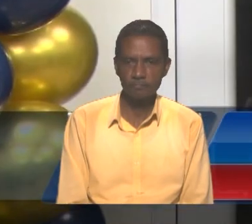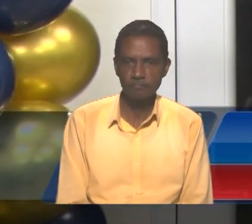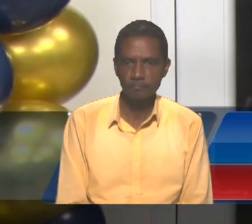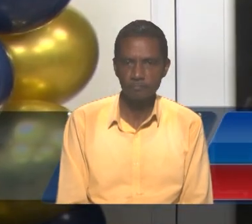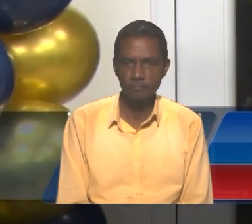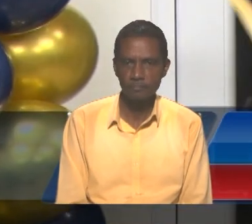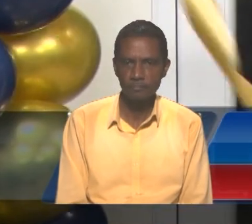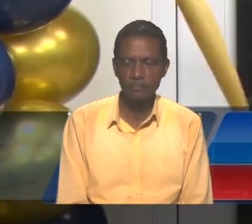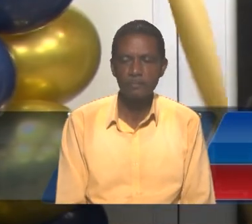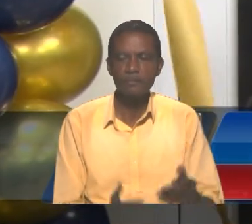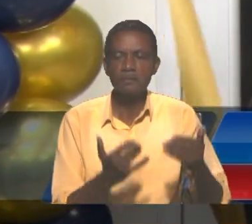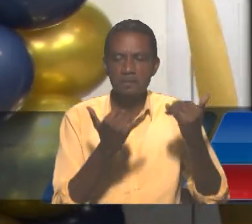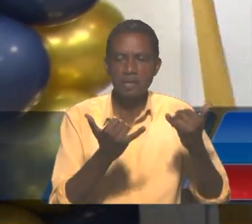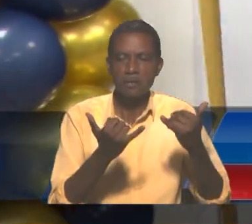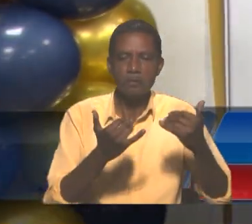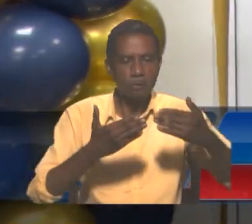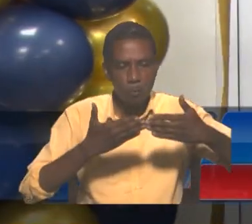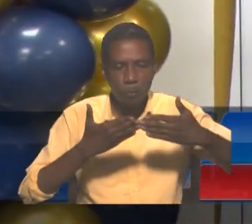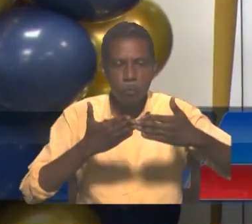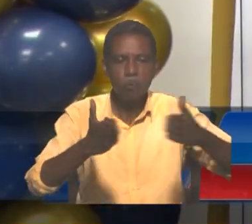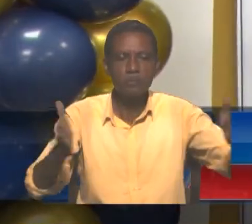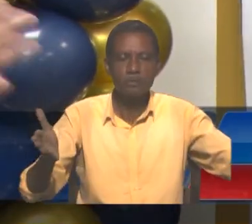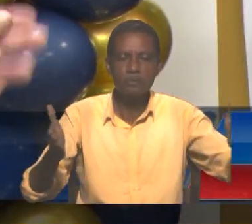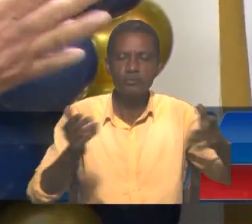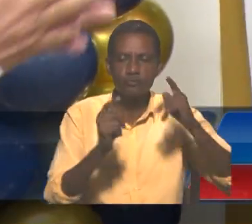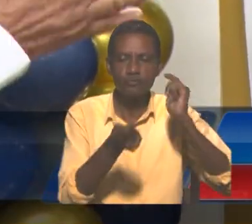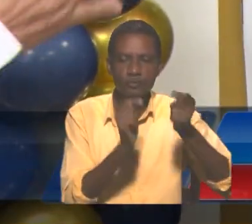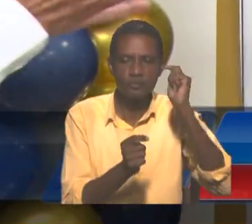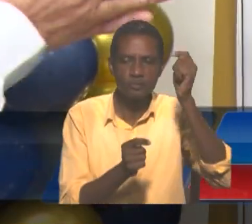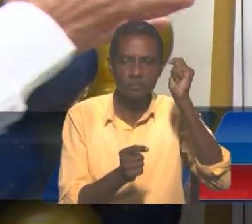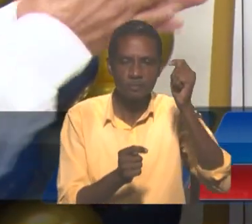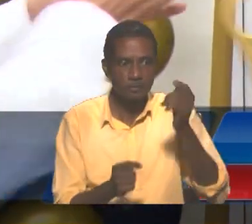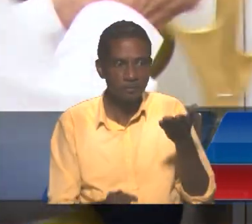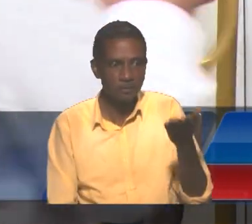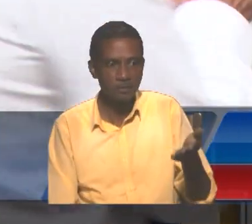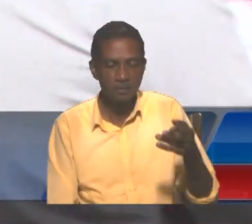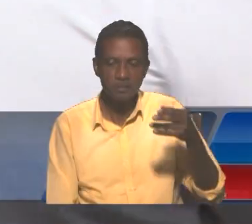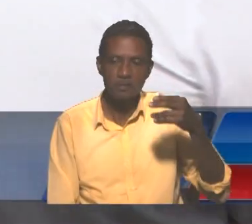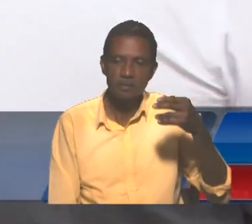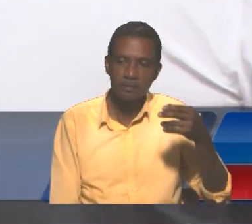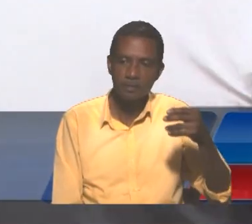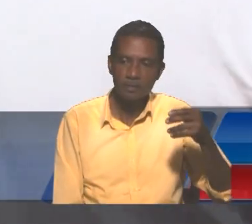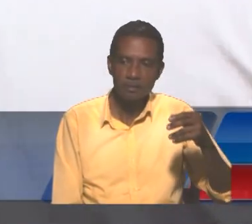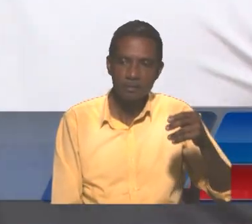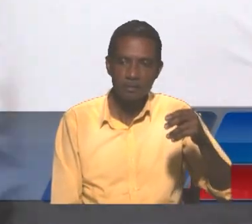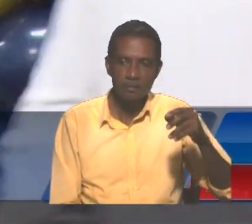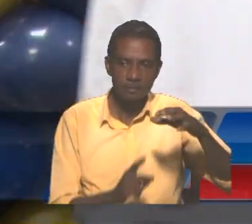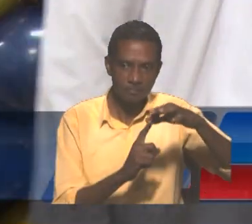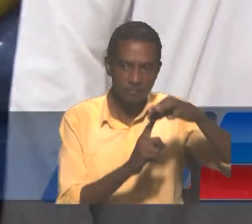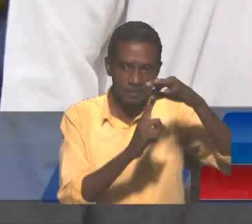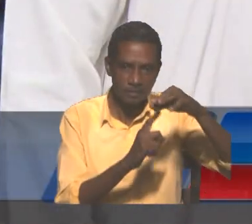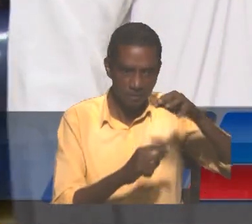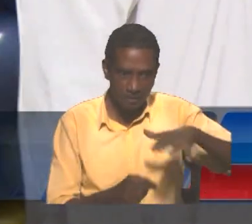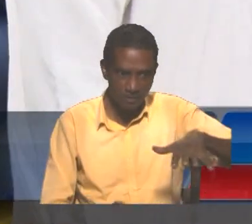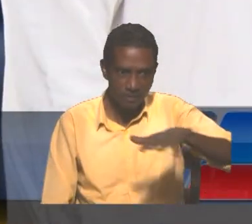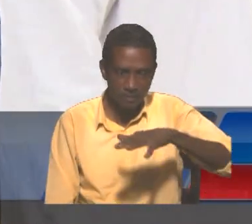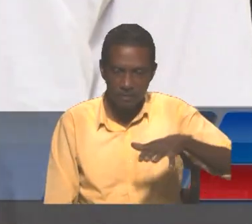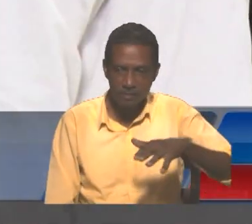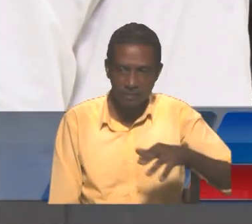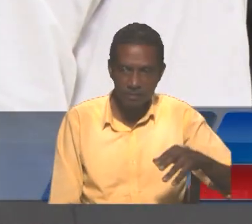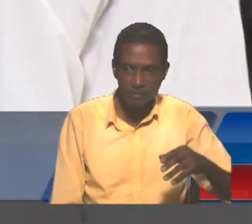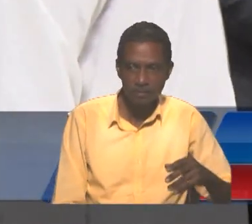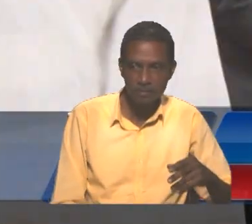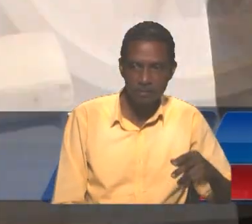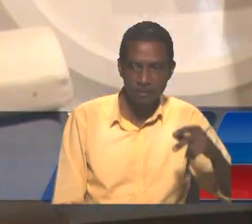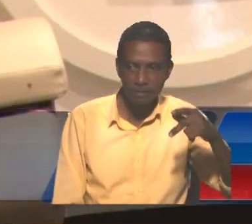as he officially opened Trinidad and Tobago's latest hyperbaric facility, Parliamentary Secretary in the Ministry of